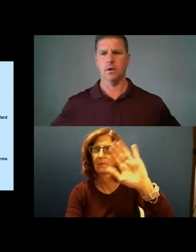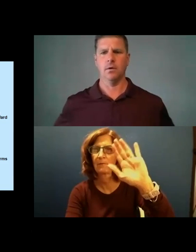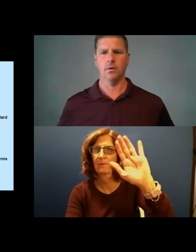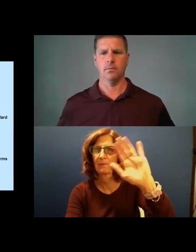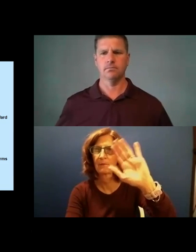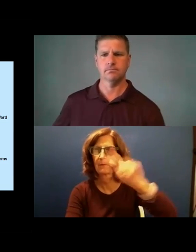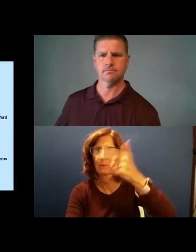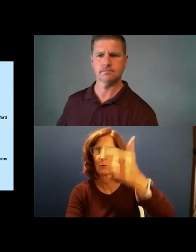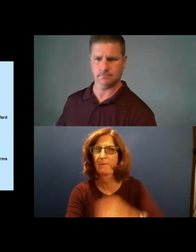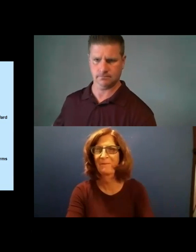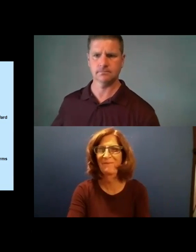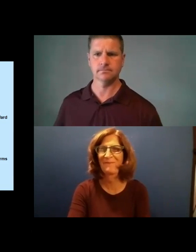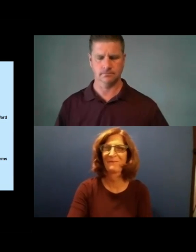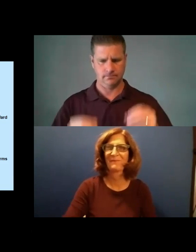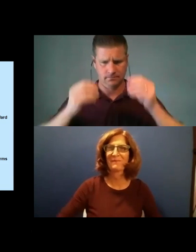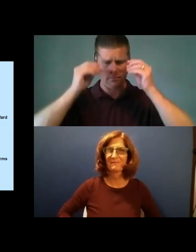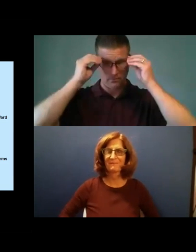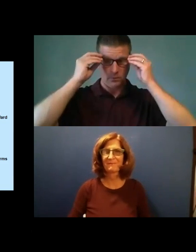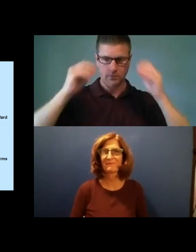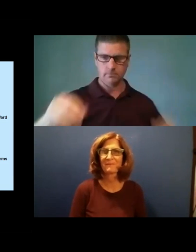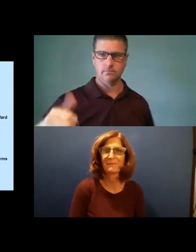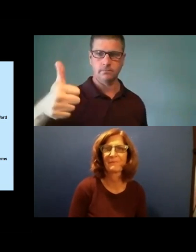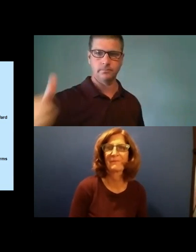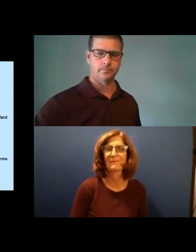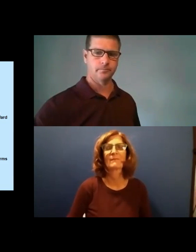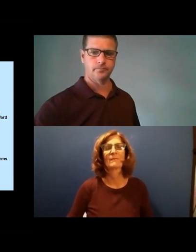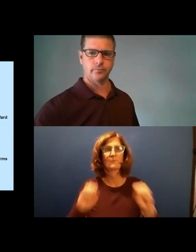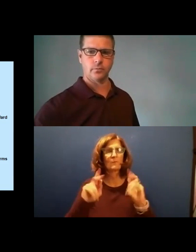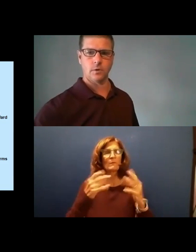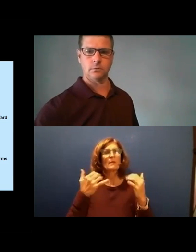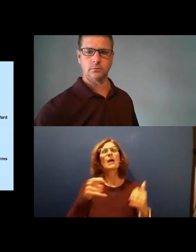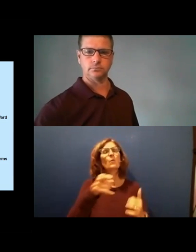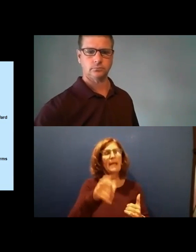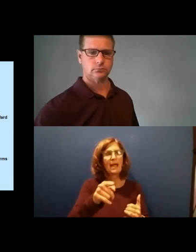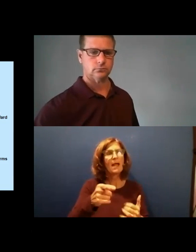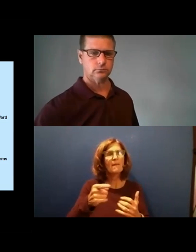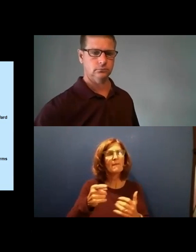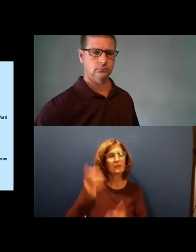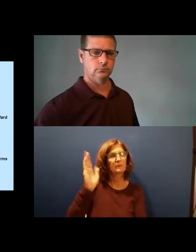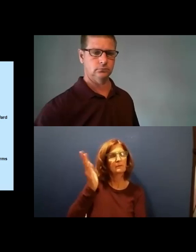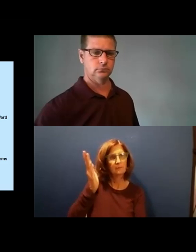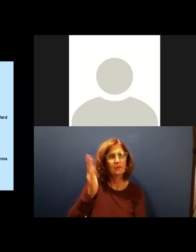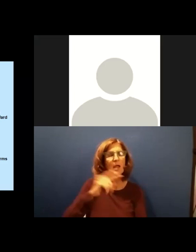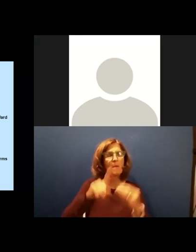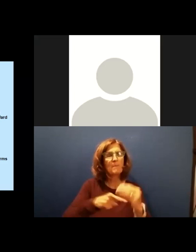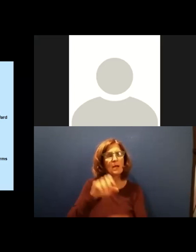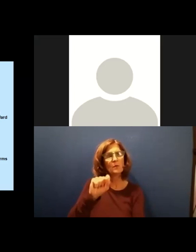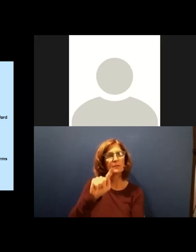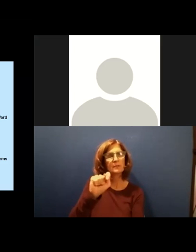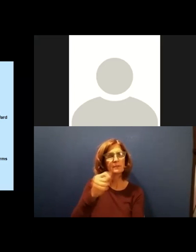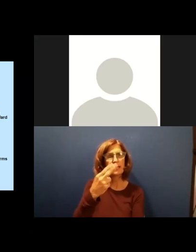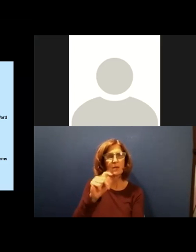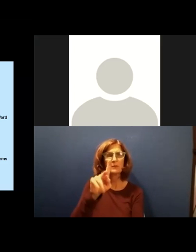And I think Adelaide is going to present on this too. Yes. Southside